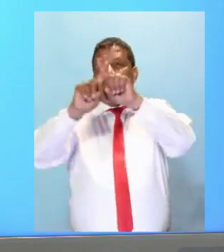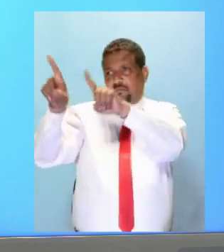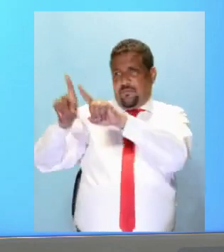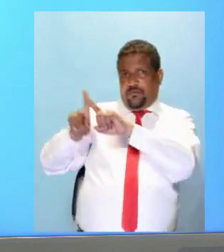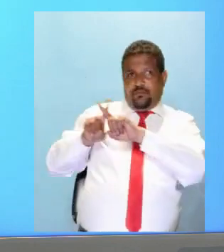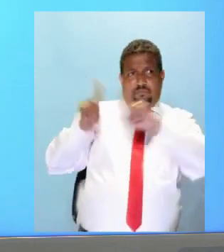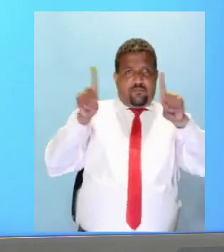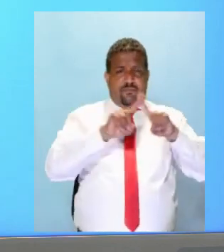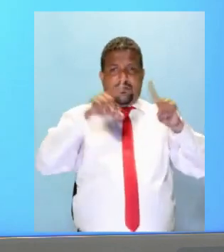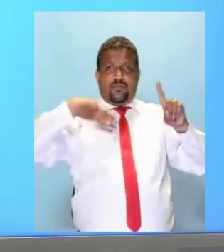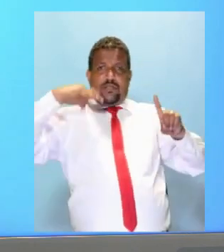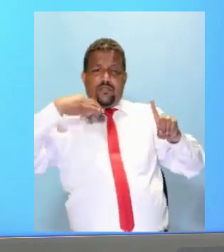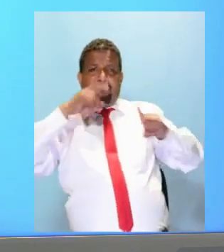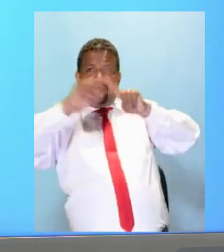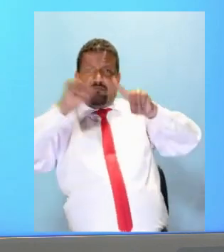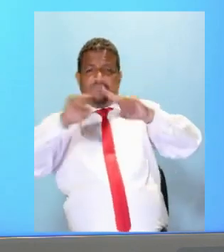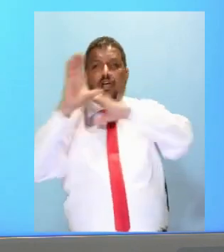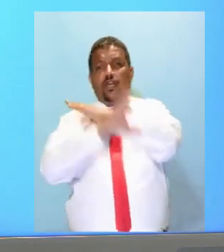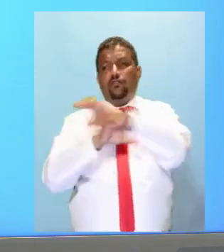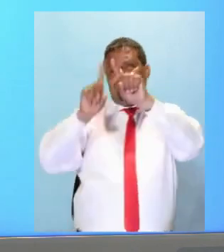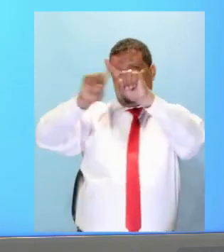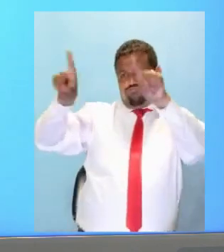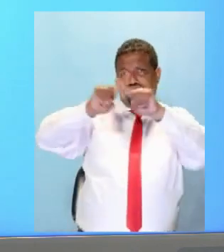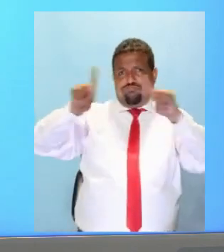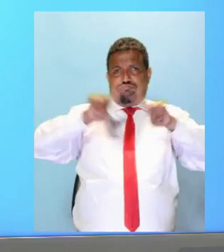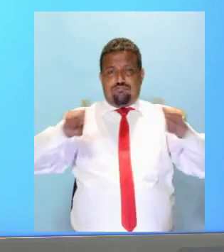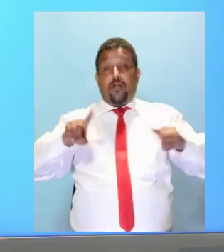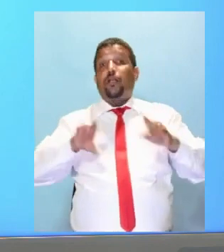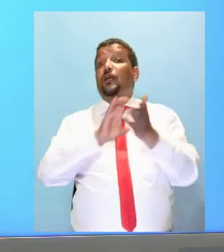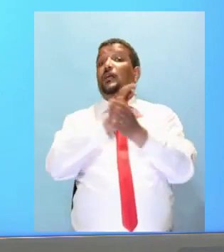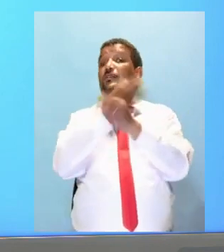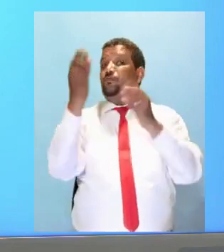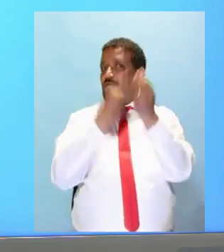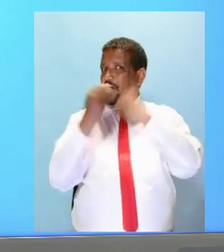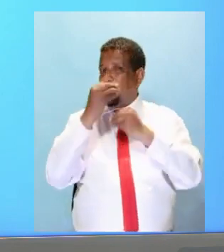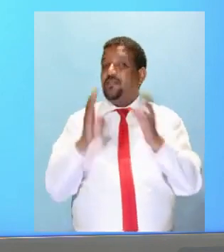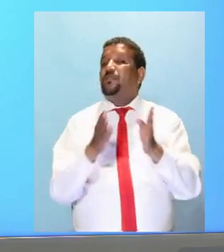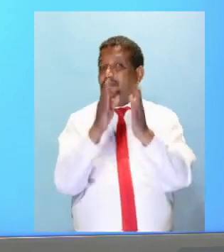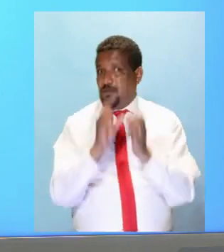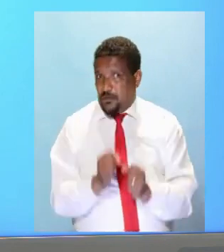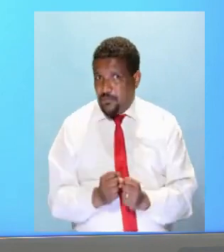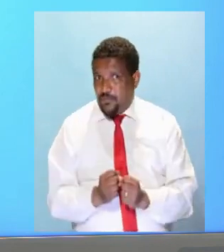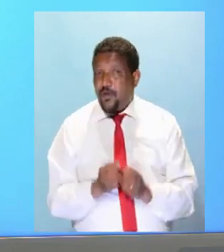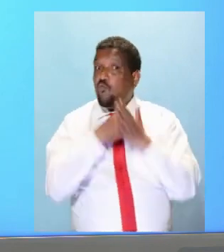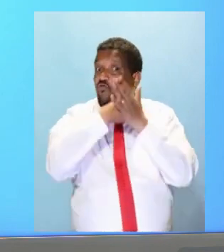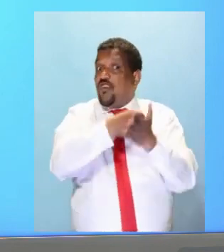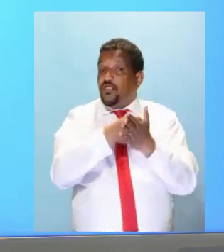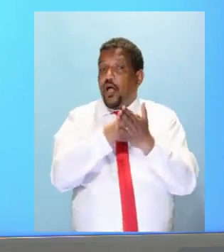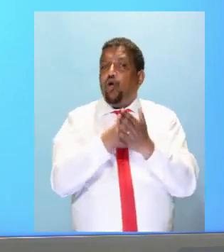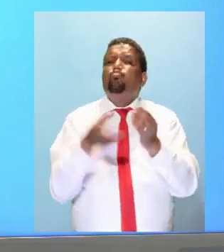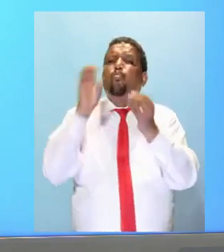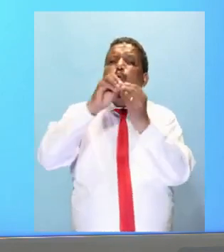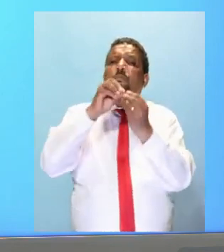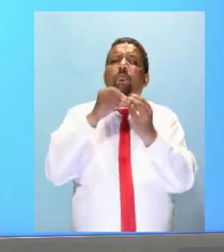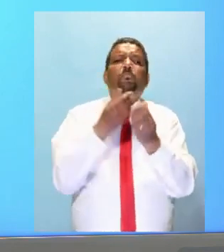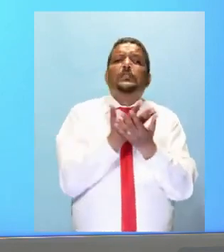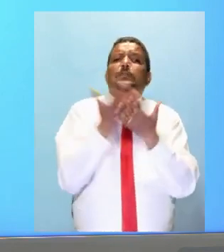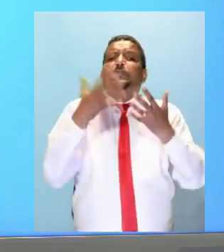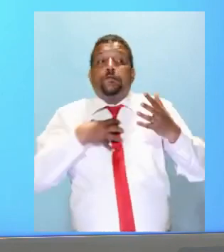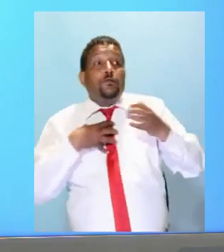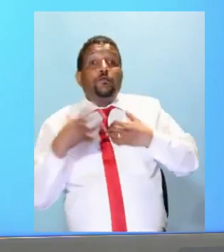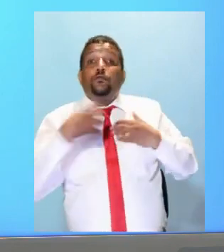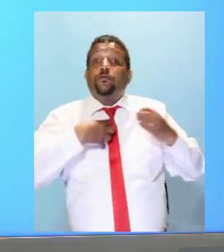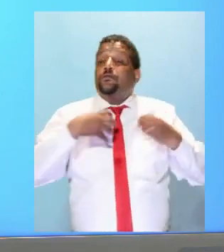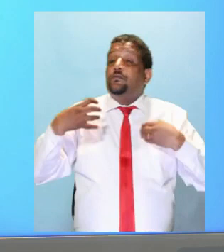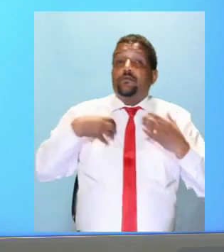individuals, and among countries under the capitalist economic system. The emphasis is more on materialism